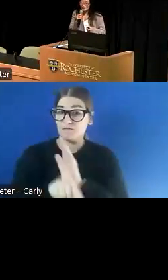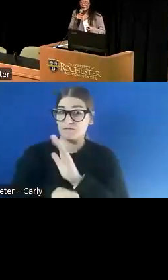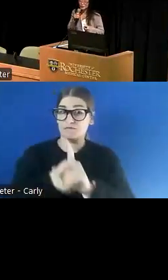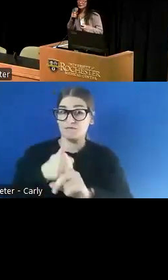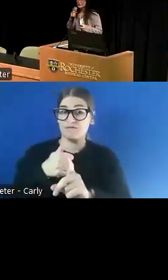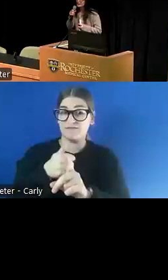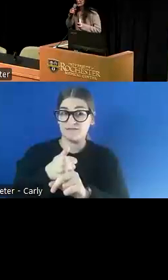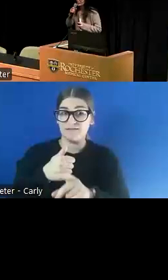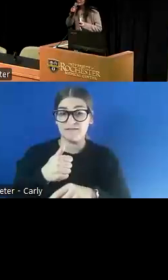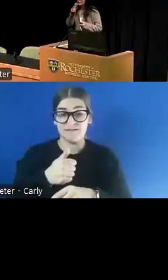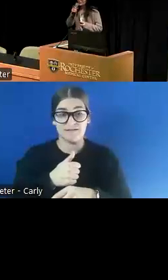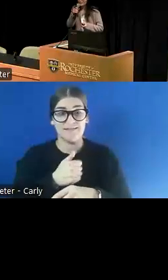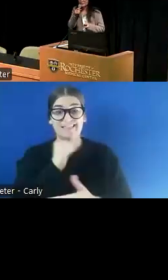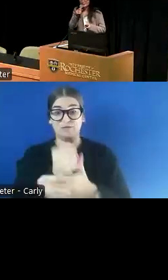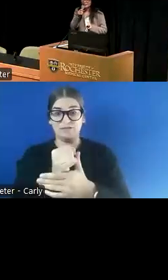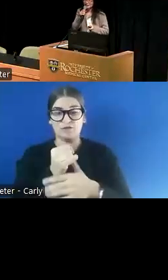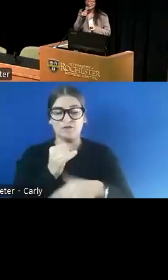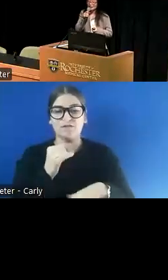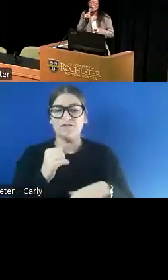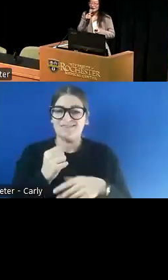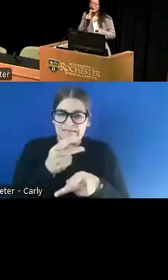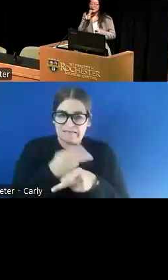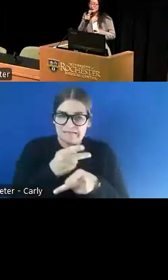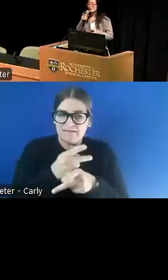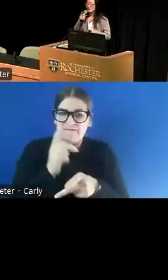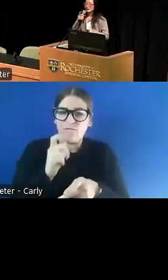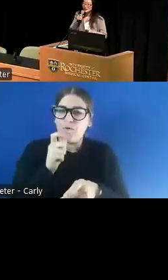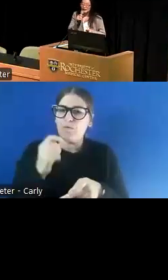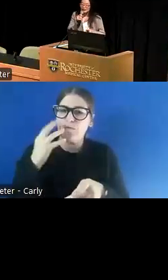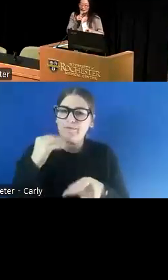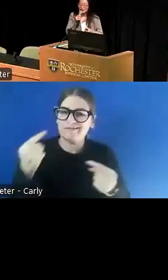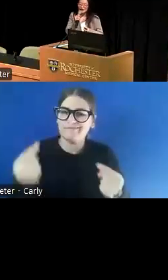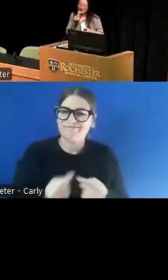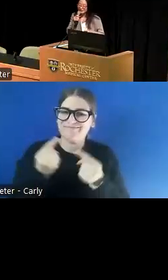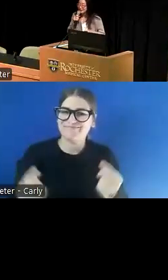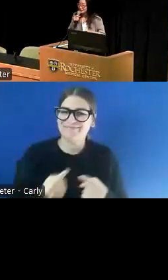caring for the wounded, the military chaplain said that they use